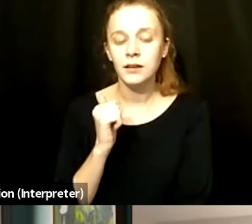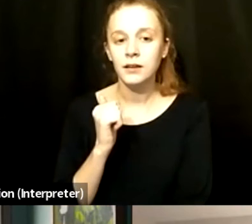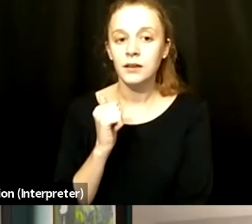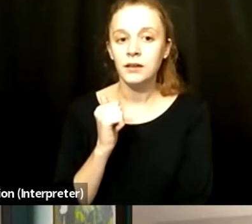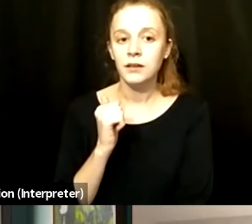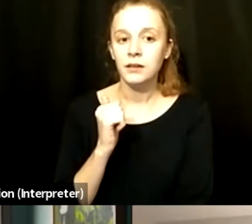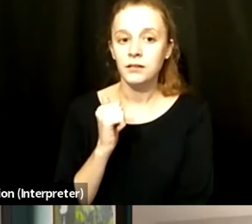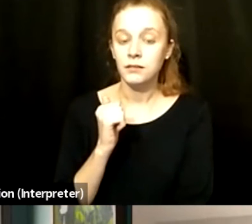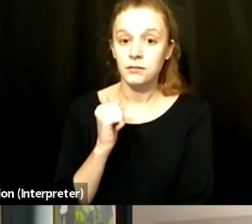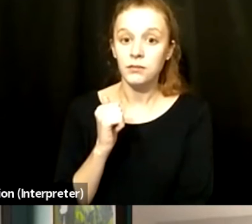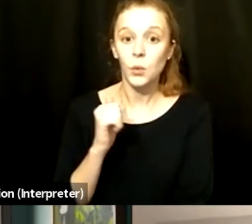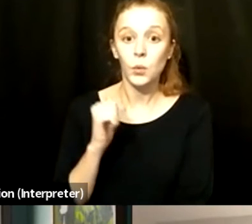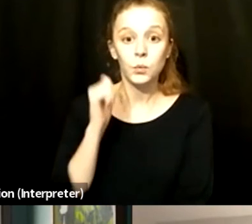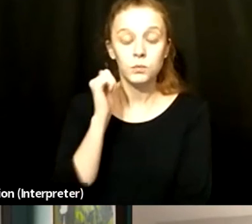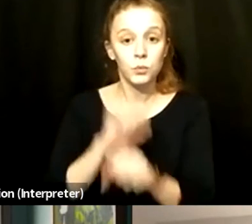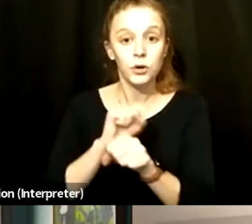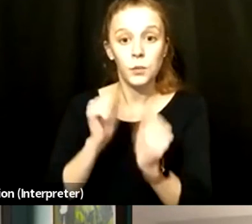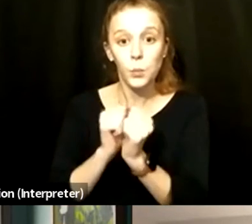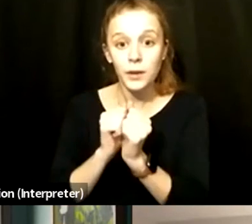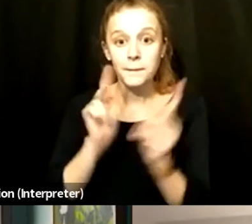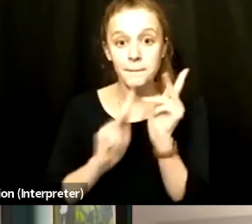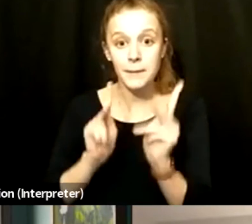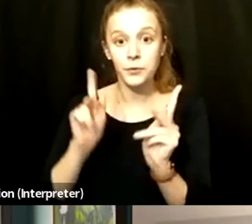alongside people with disabilities, serving people with disabilities.